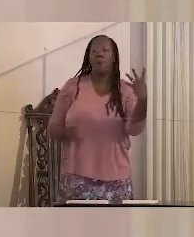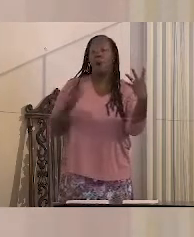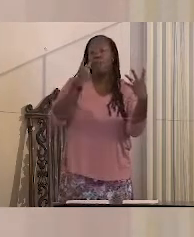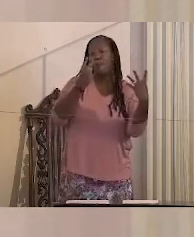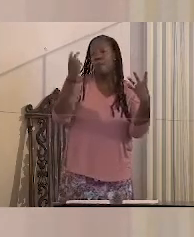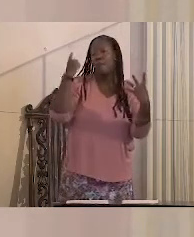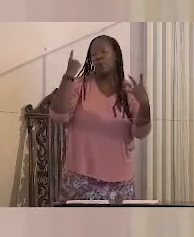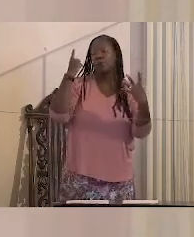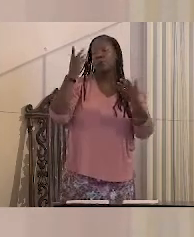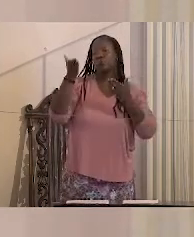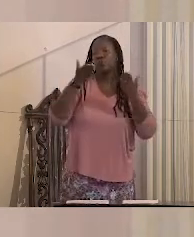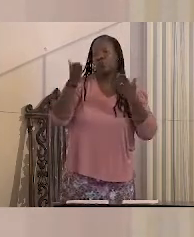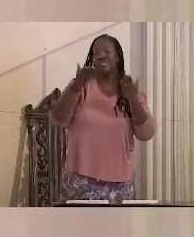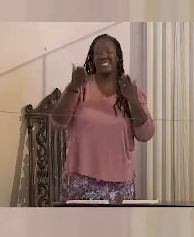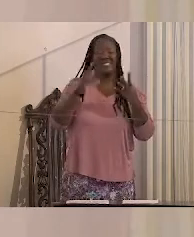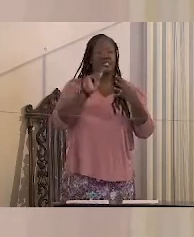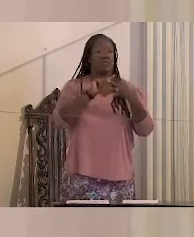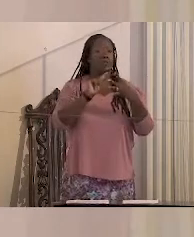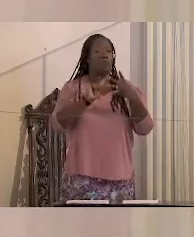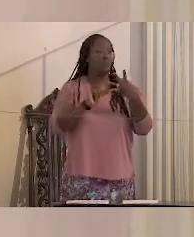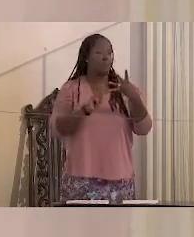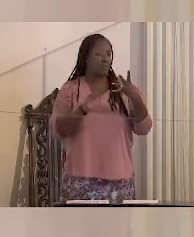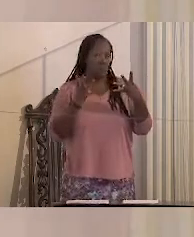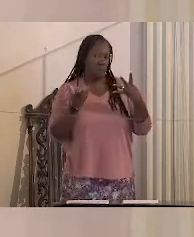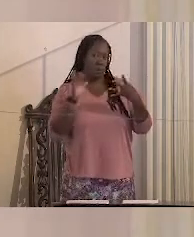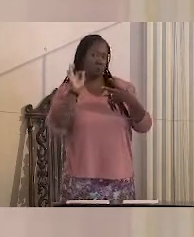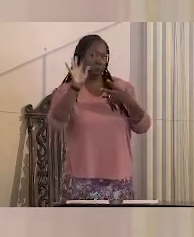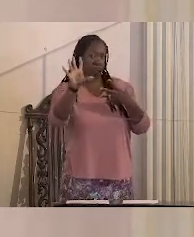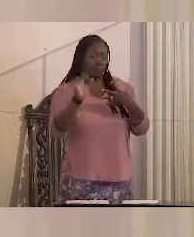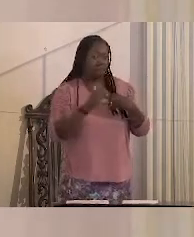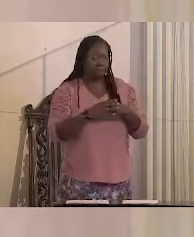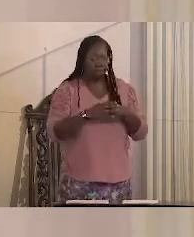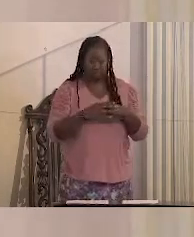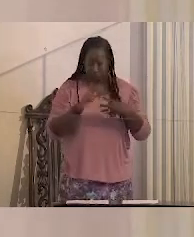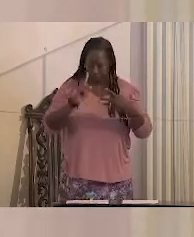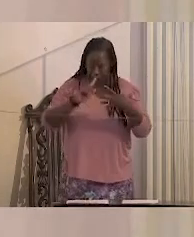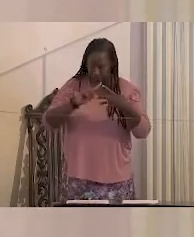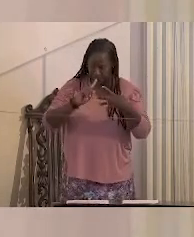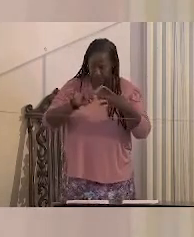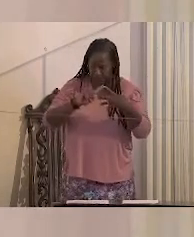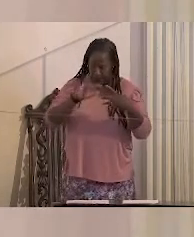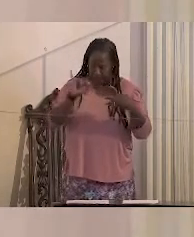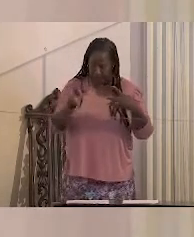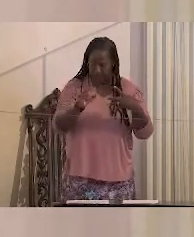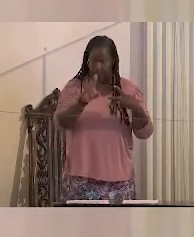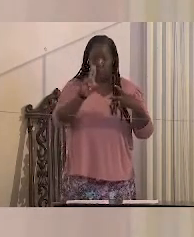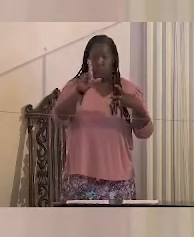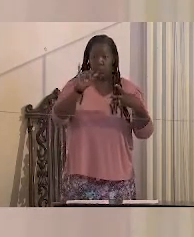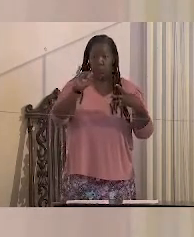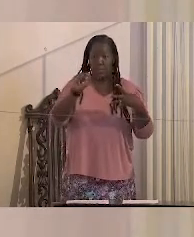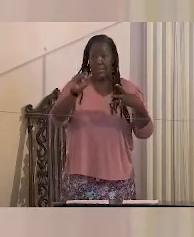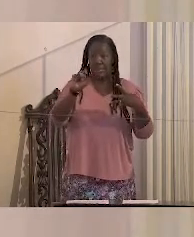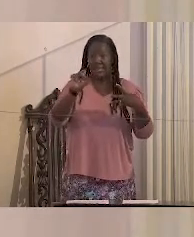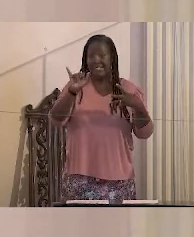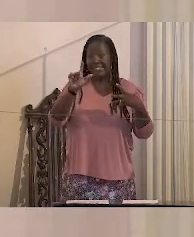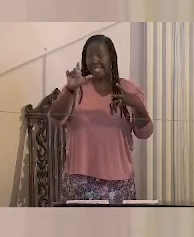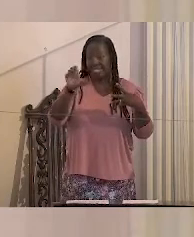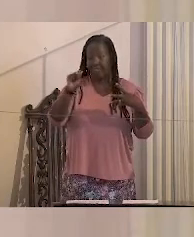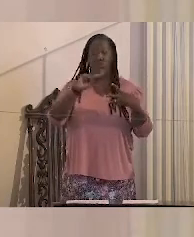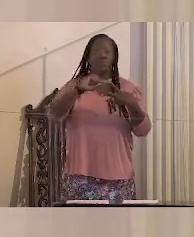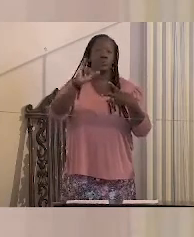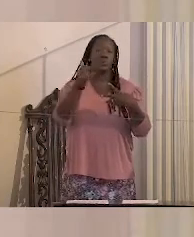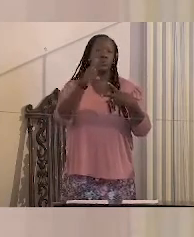in different locations that we want to remind you of. The service for Julius Sales will be on June